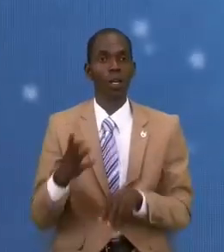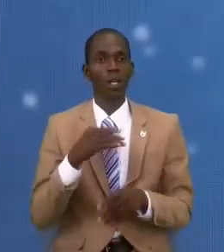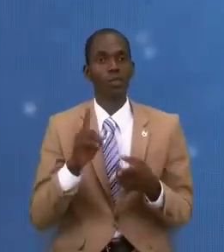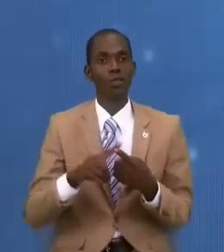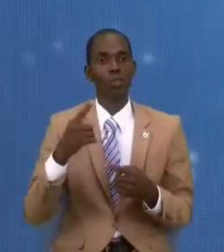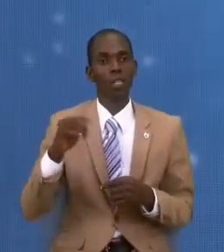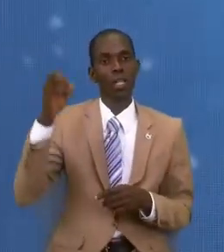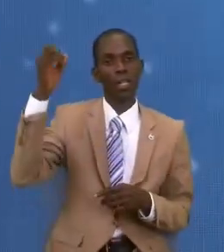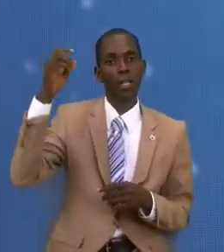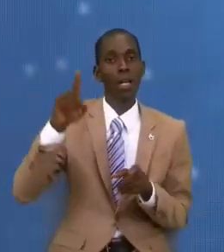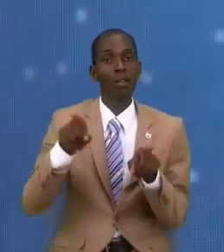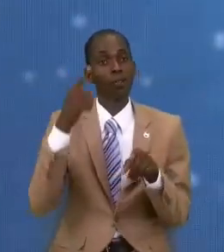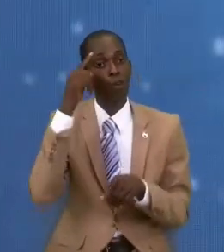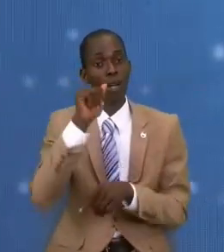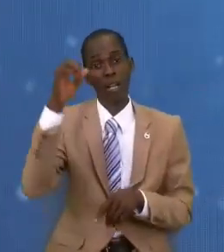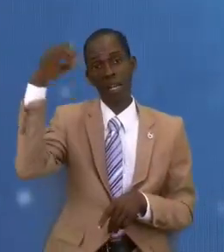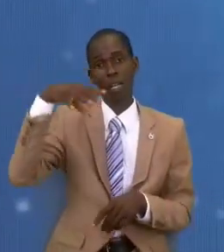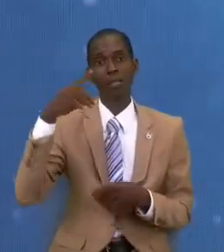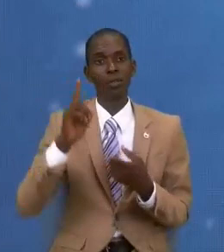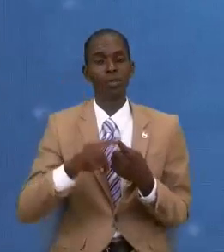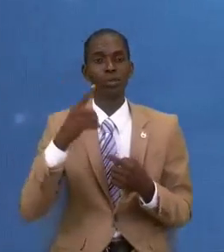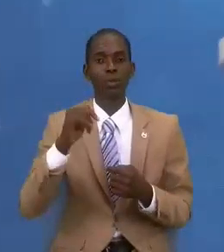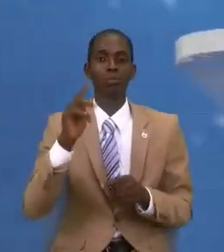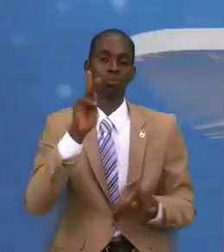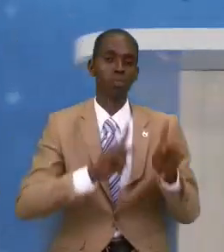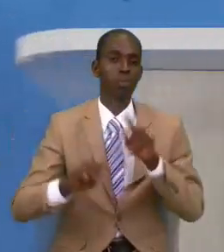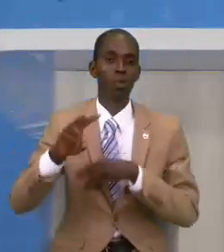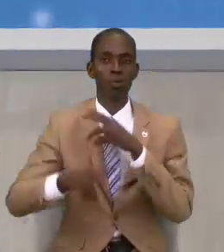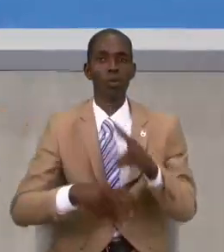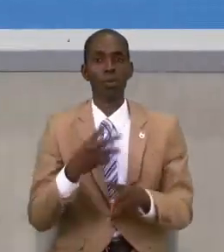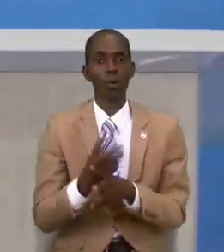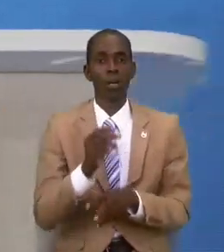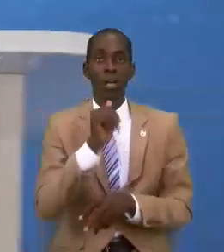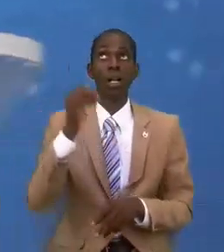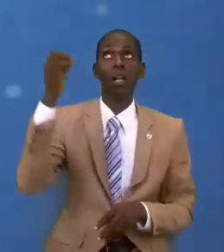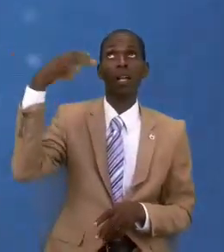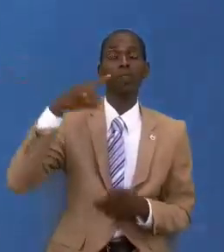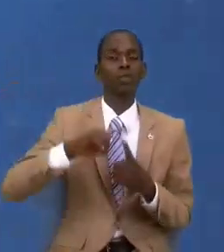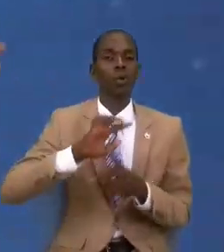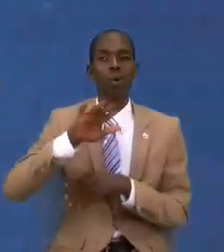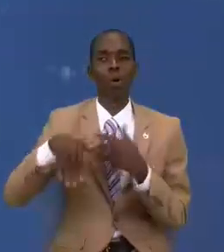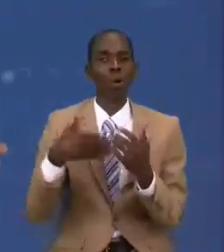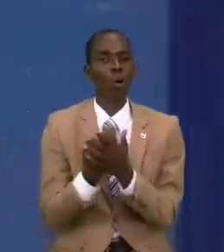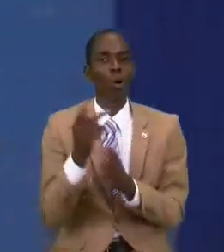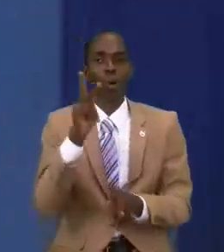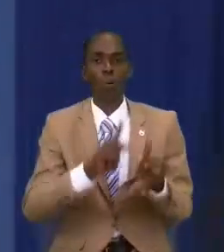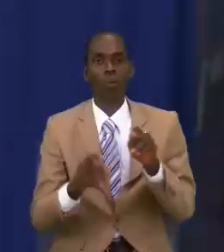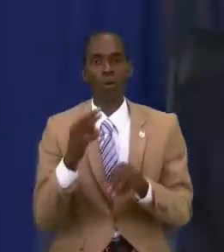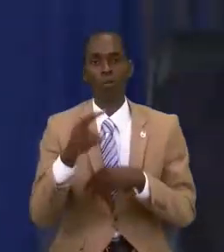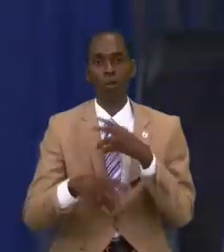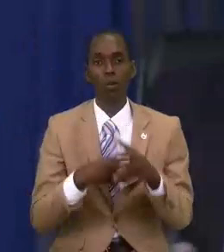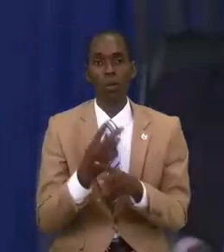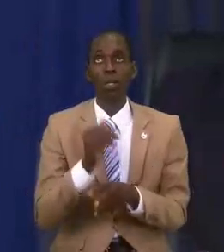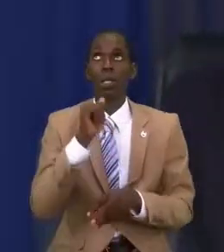the world, a light to all the people of the world, a light to all his creatures, all the people that